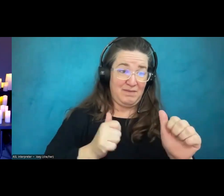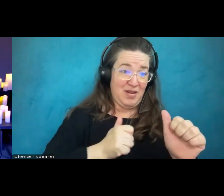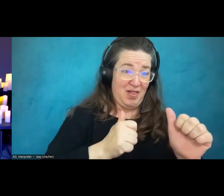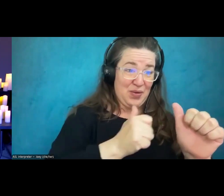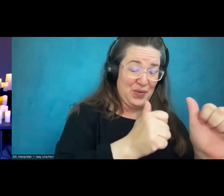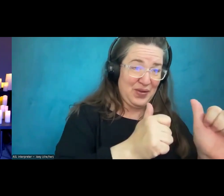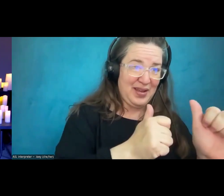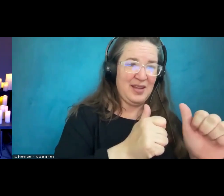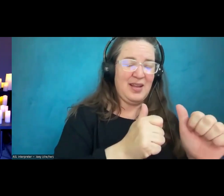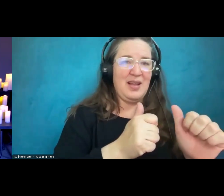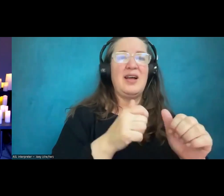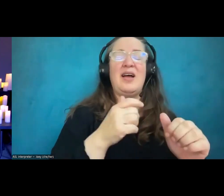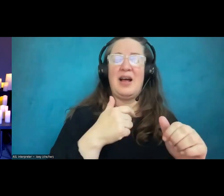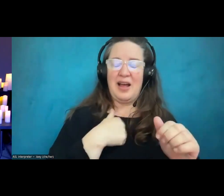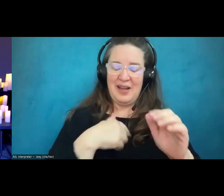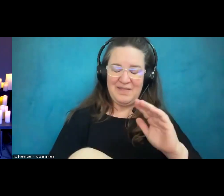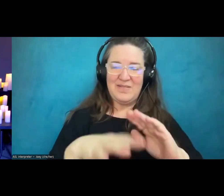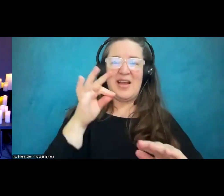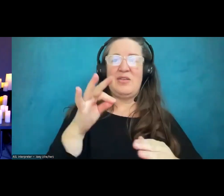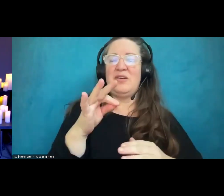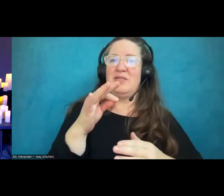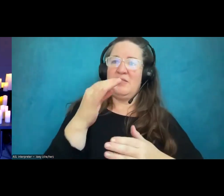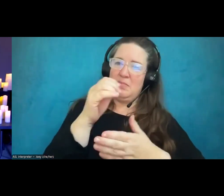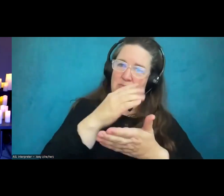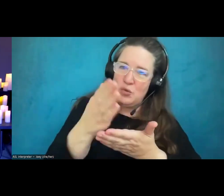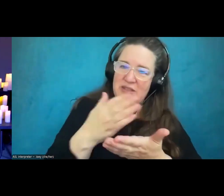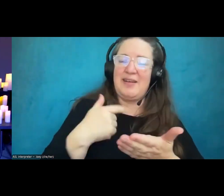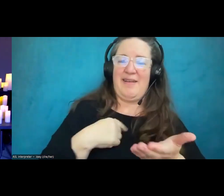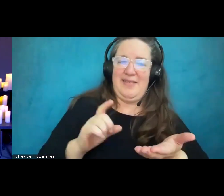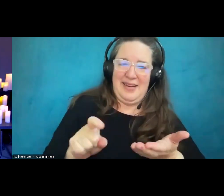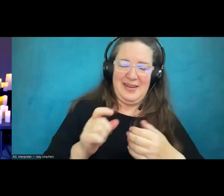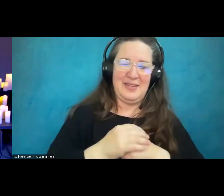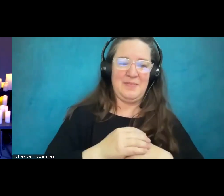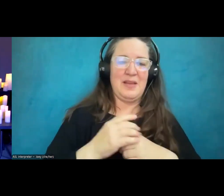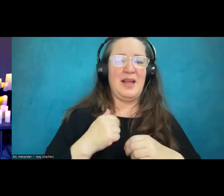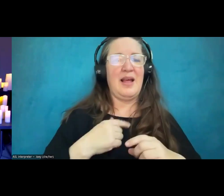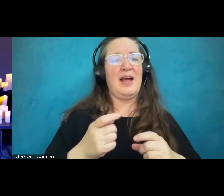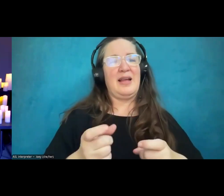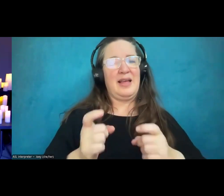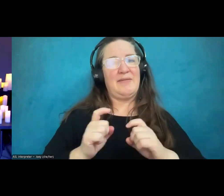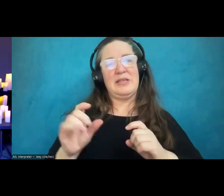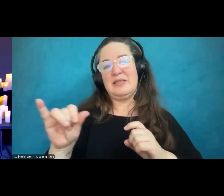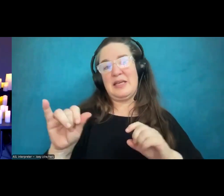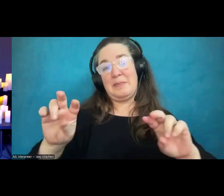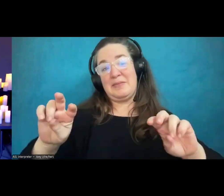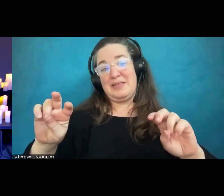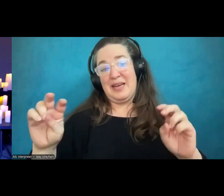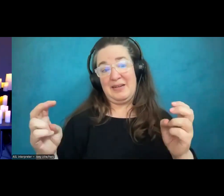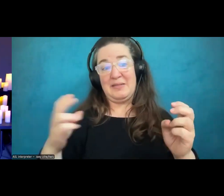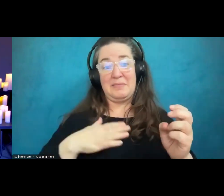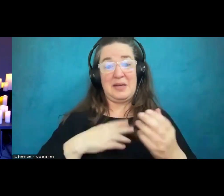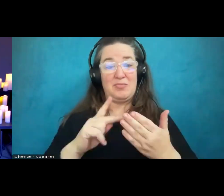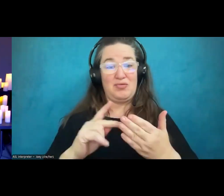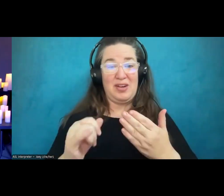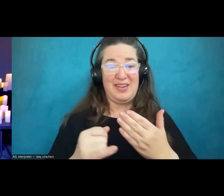with exactly the piece that I needed. I gave it the same title as my project. I'll share it with you now. Here